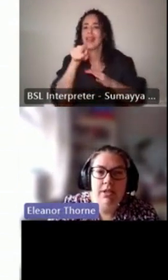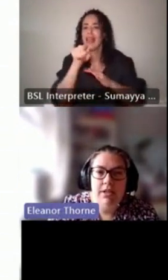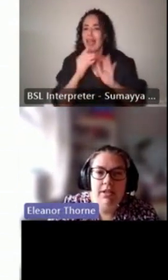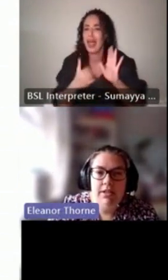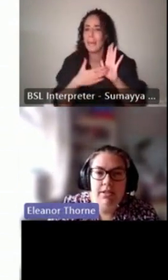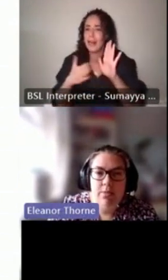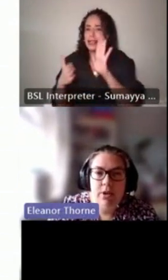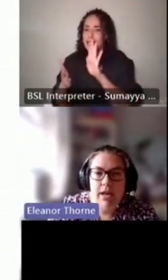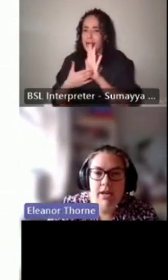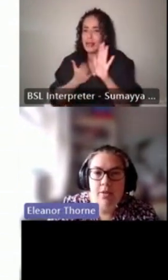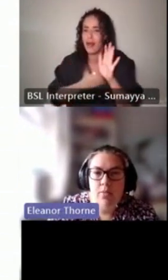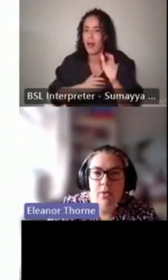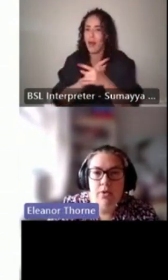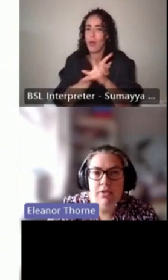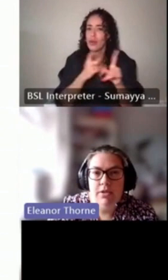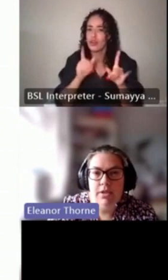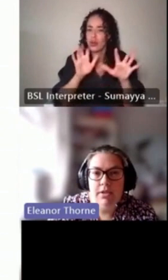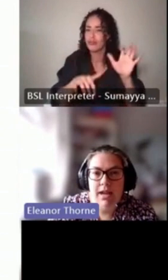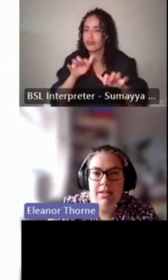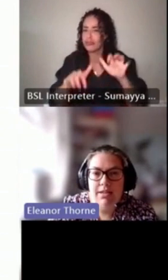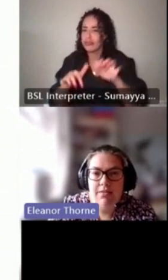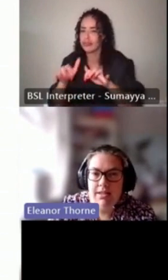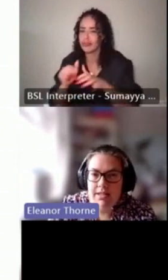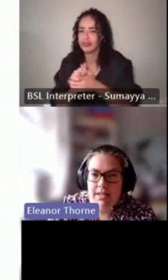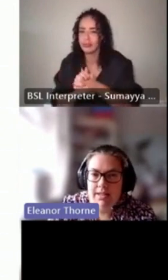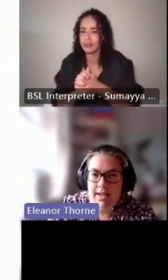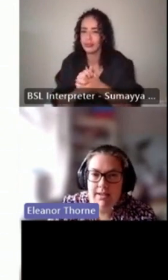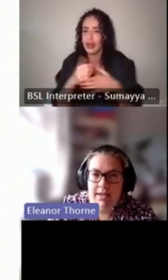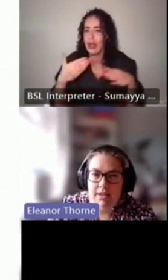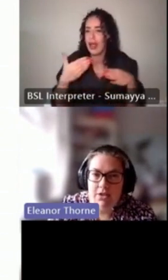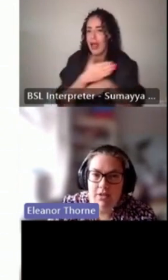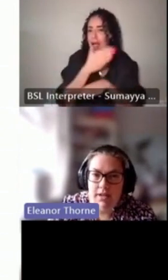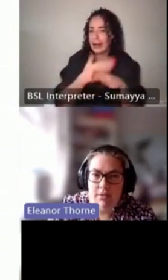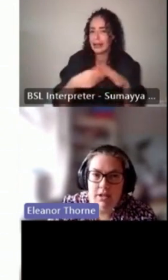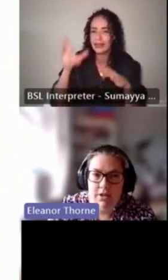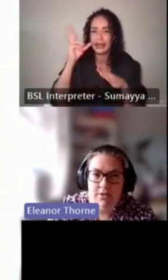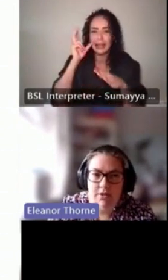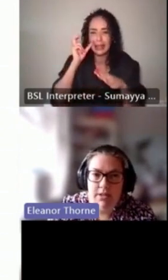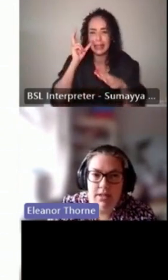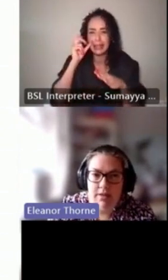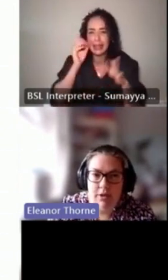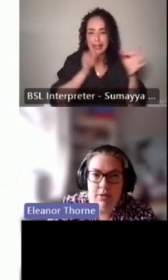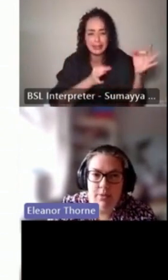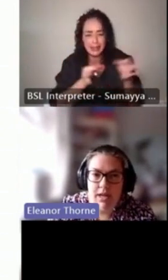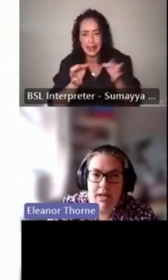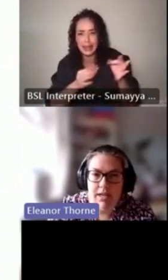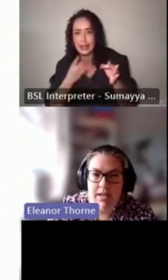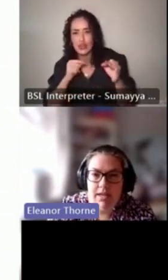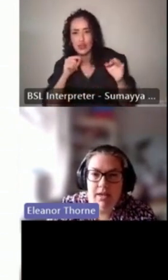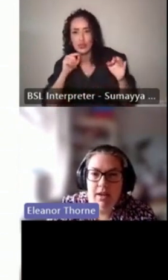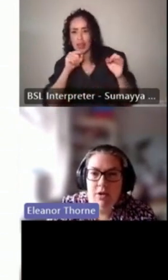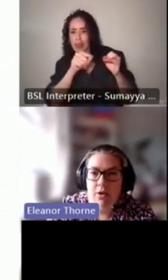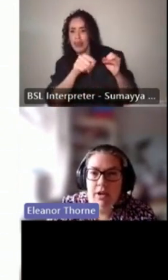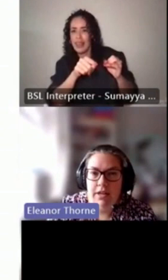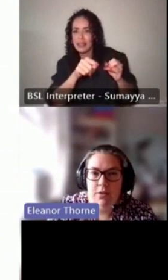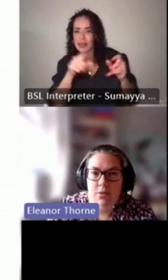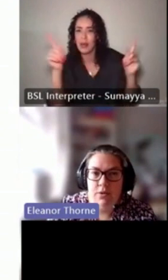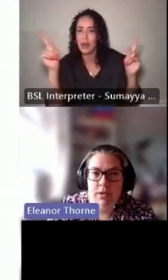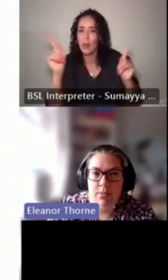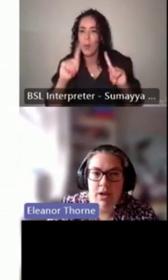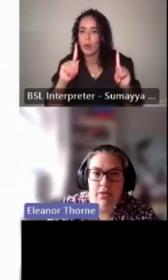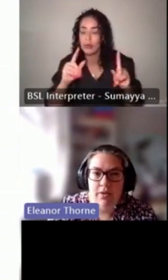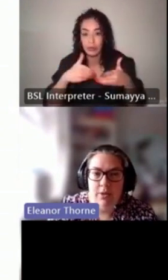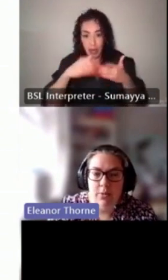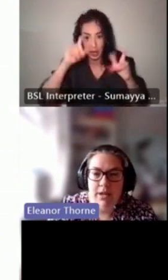like people to put in what active listening techniques do you think we used in that role play? Have you got